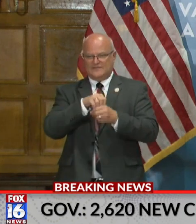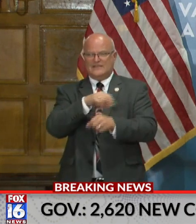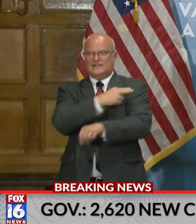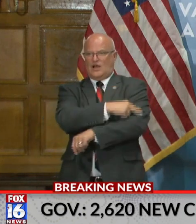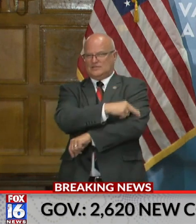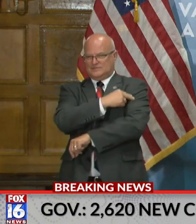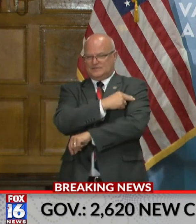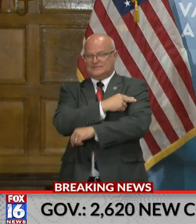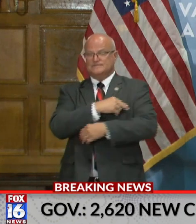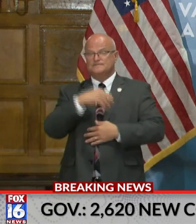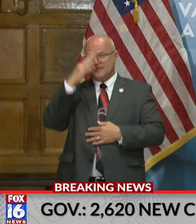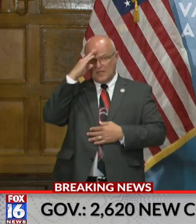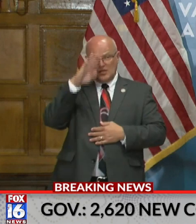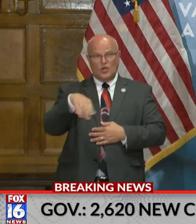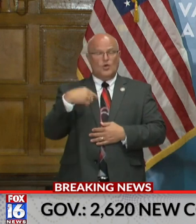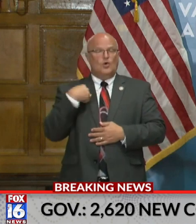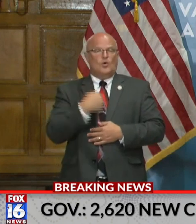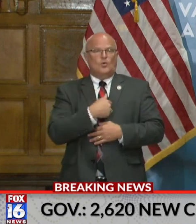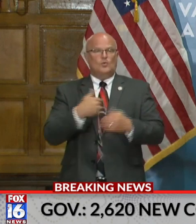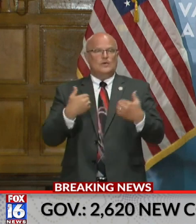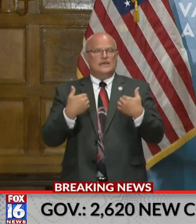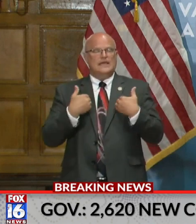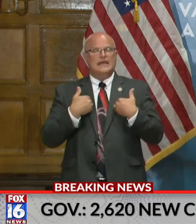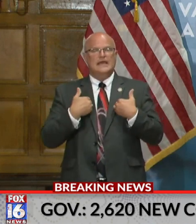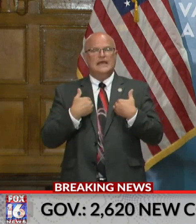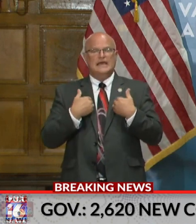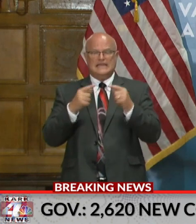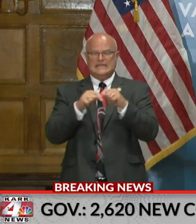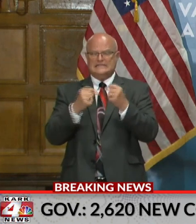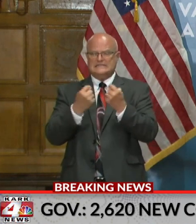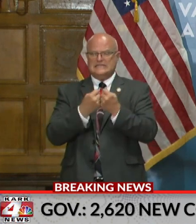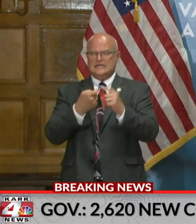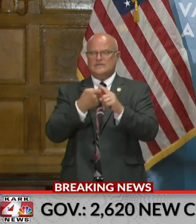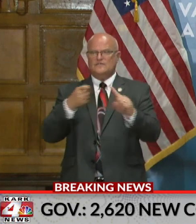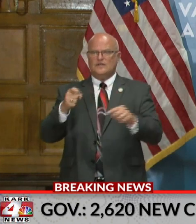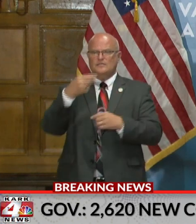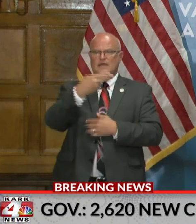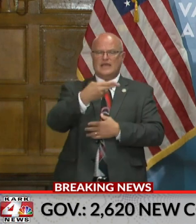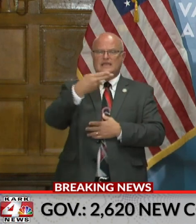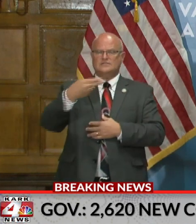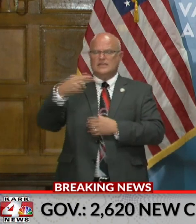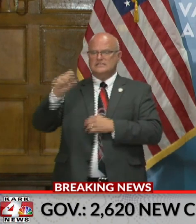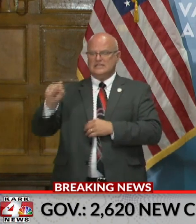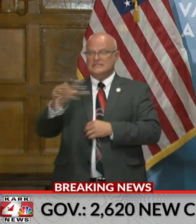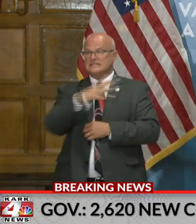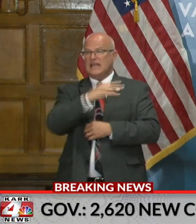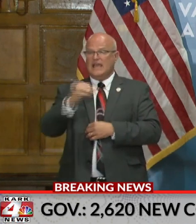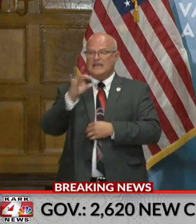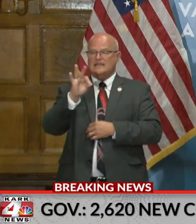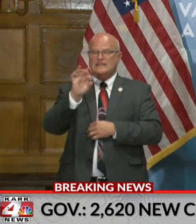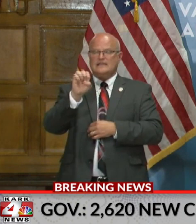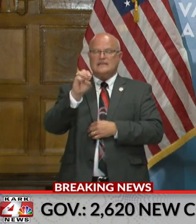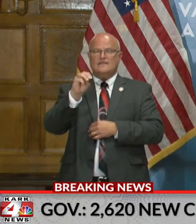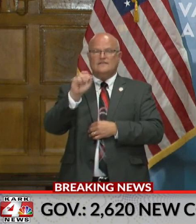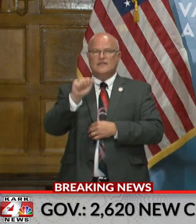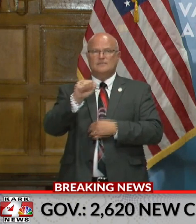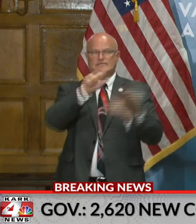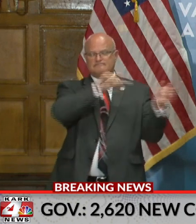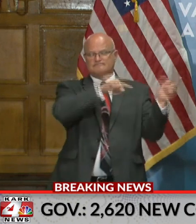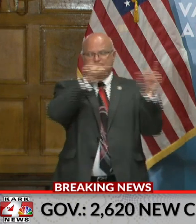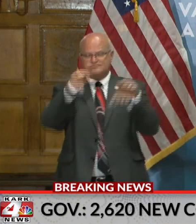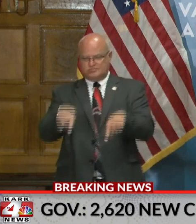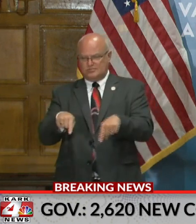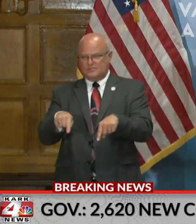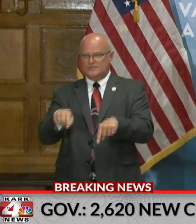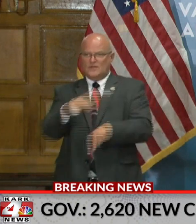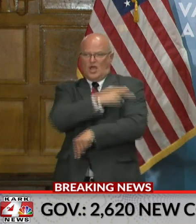then, as you know, we did have a team from HHS and FEMA to come in and evaluate our